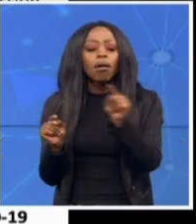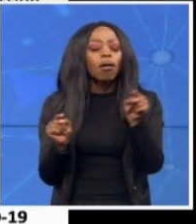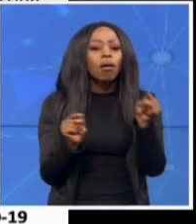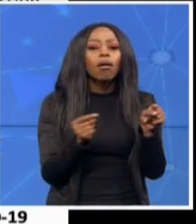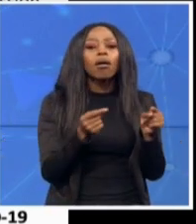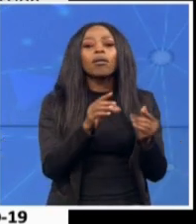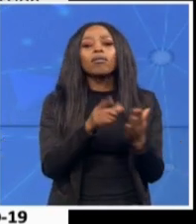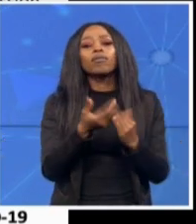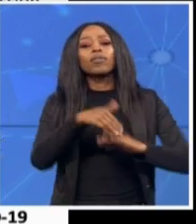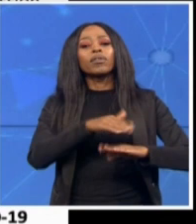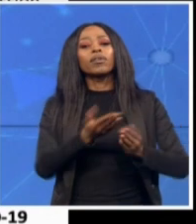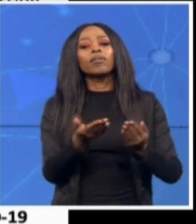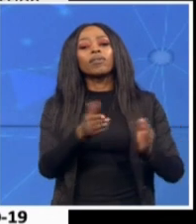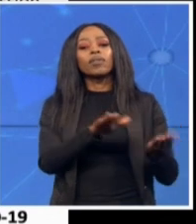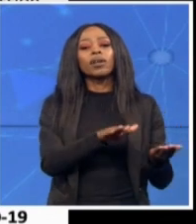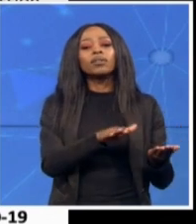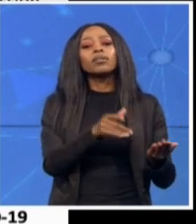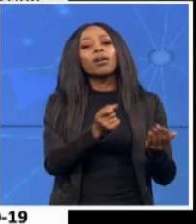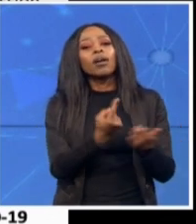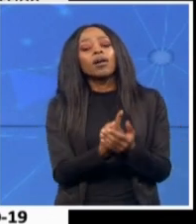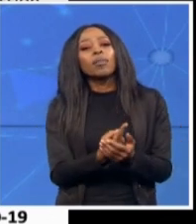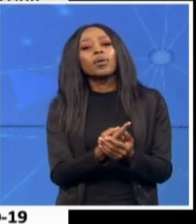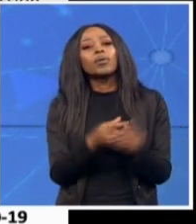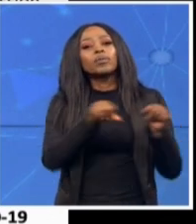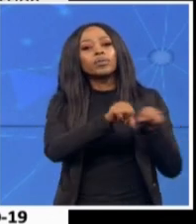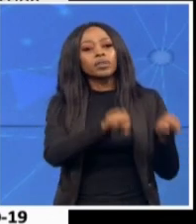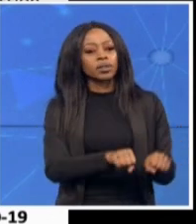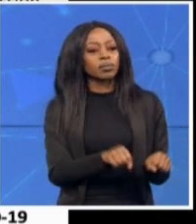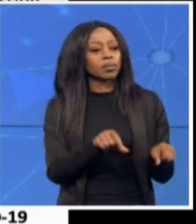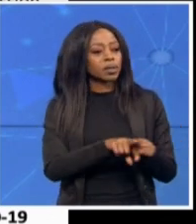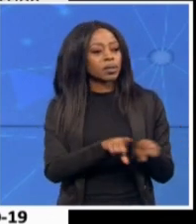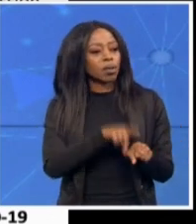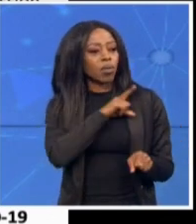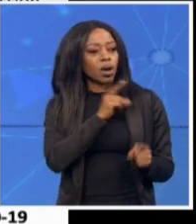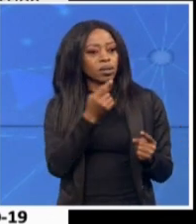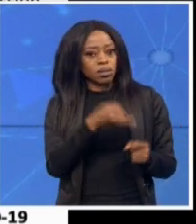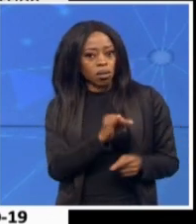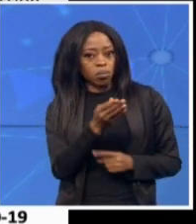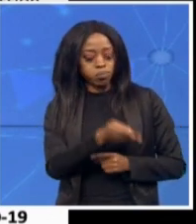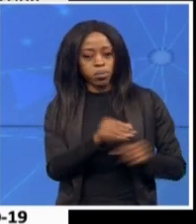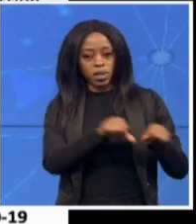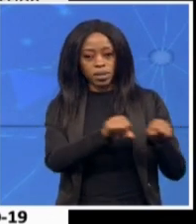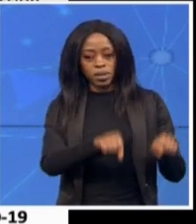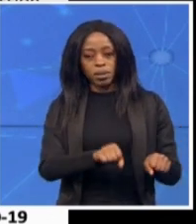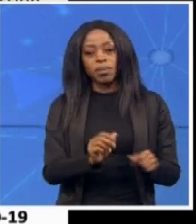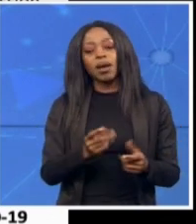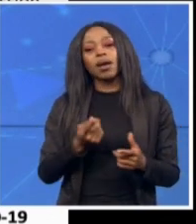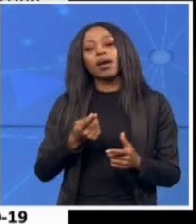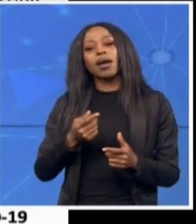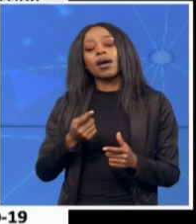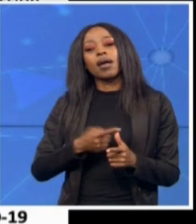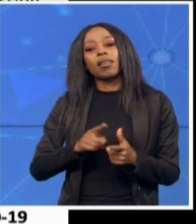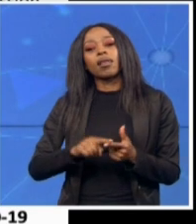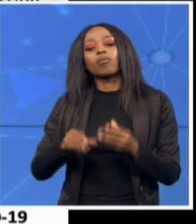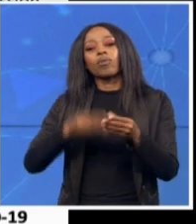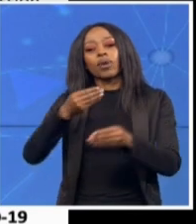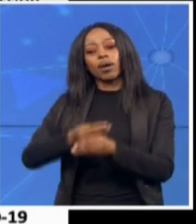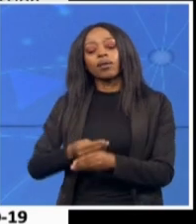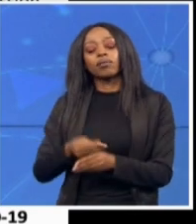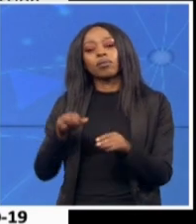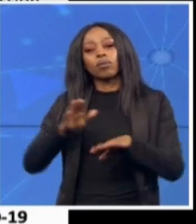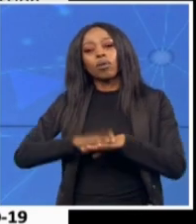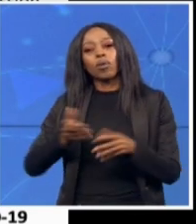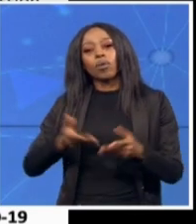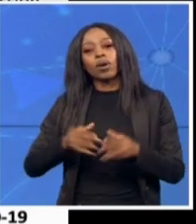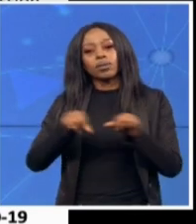deaths that's already not recorded in our system, and then it's added weekly into the system. So these things,